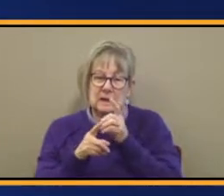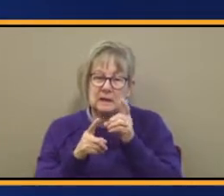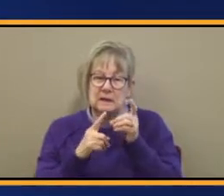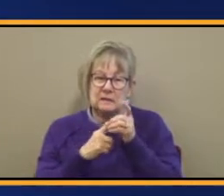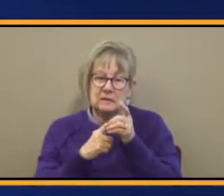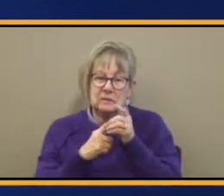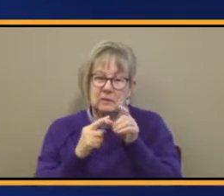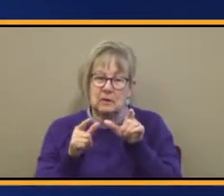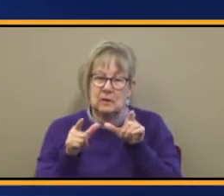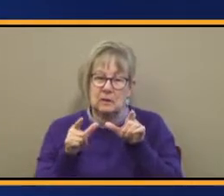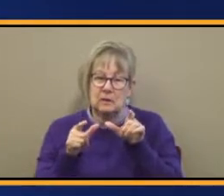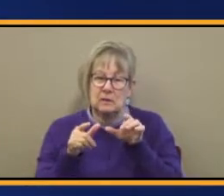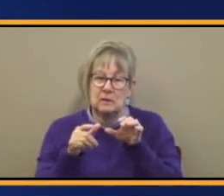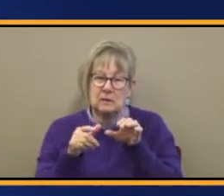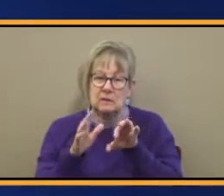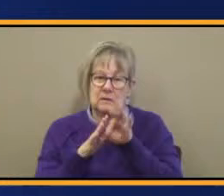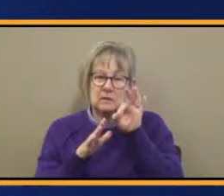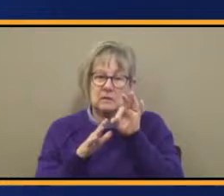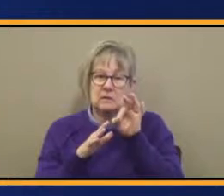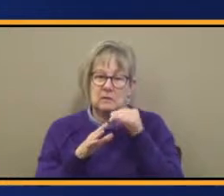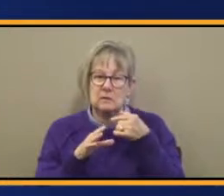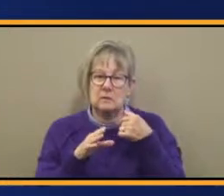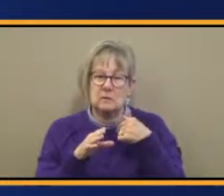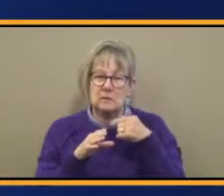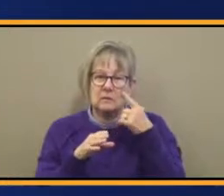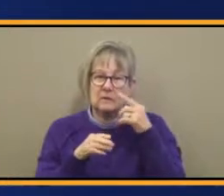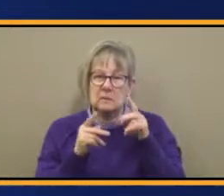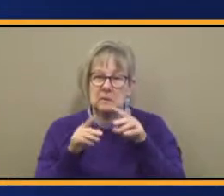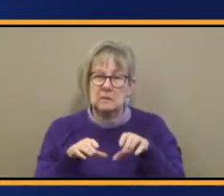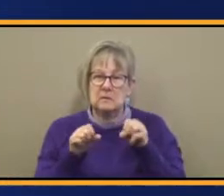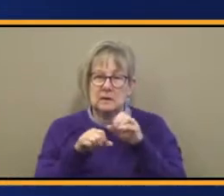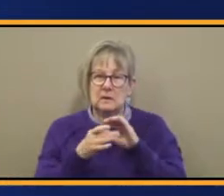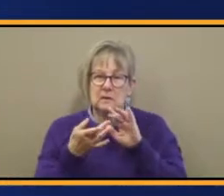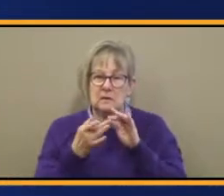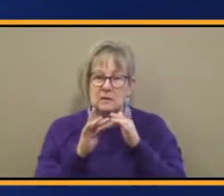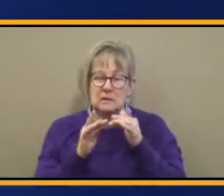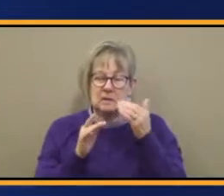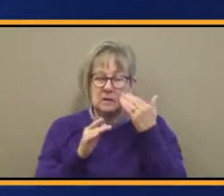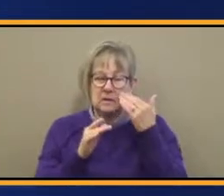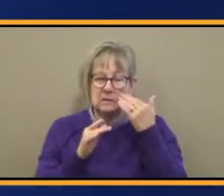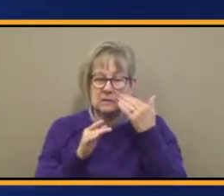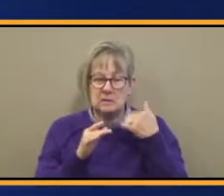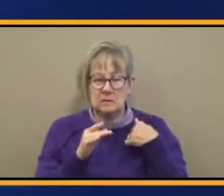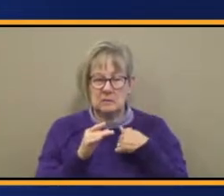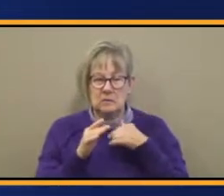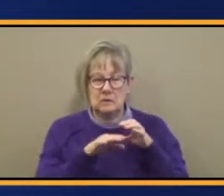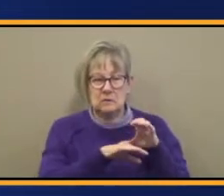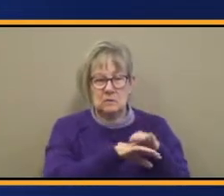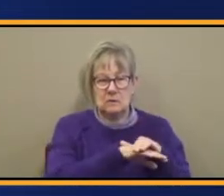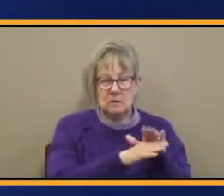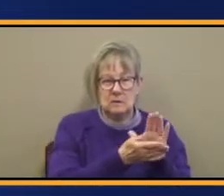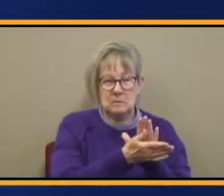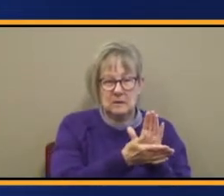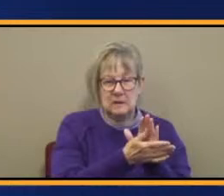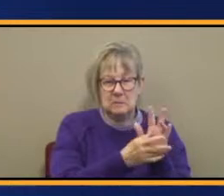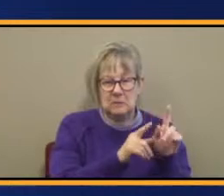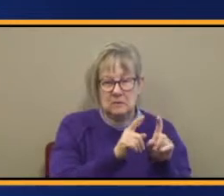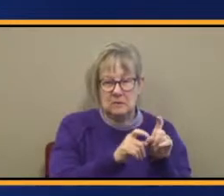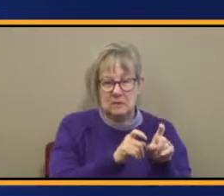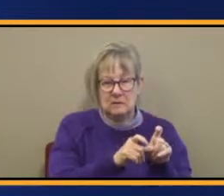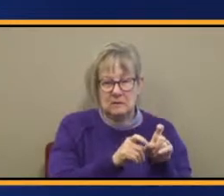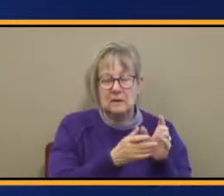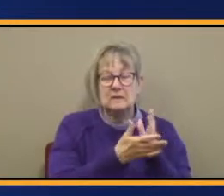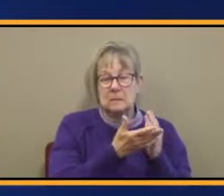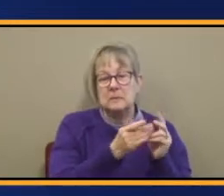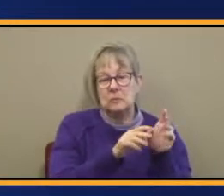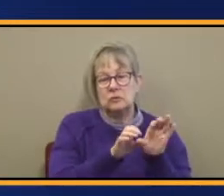that on the page, at least for the people taking it online. I know we do some paper survey. But for the people